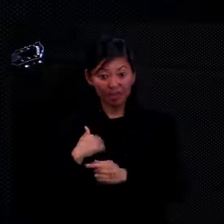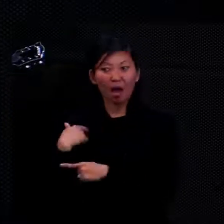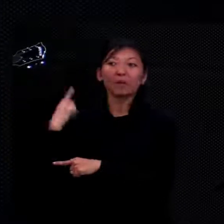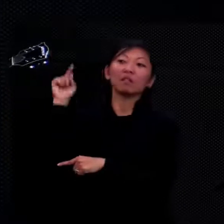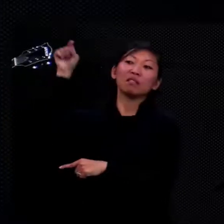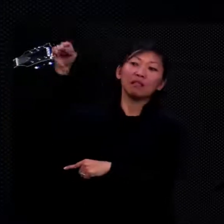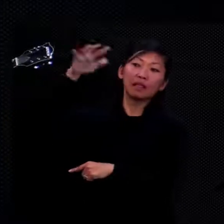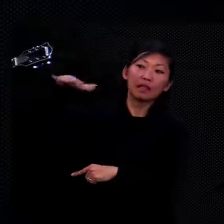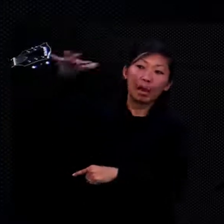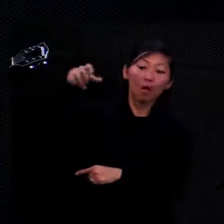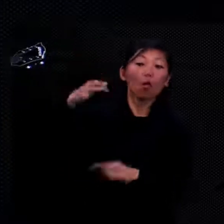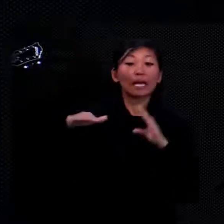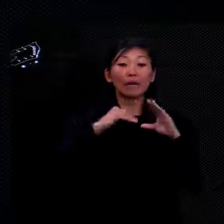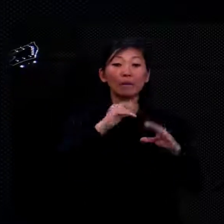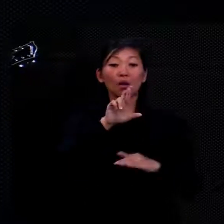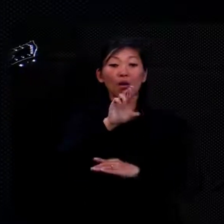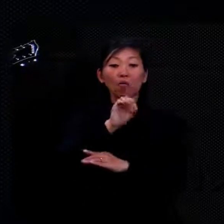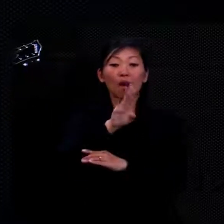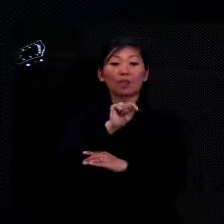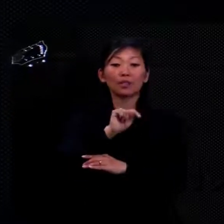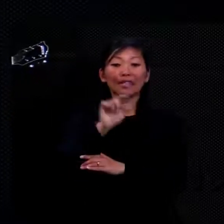back. Or email